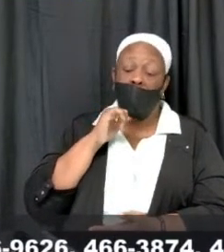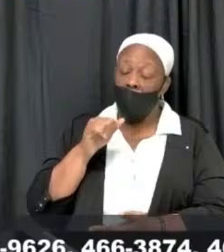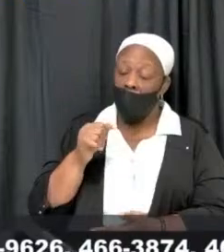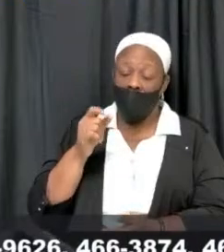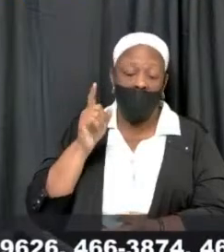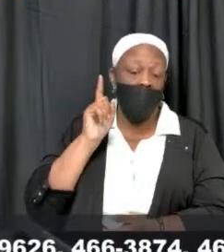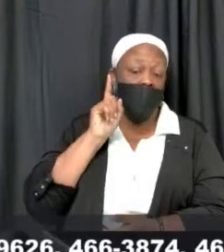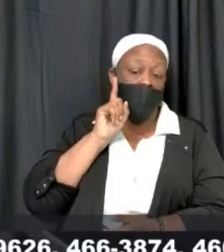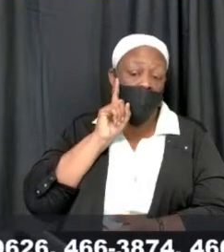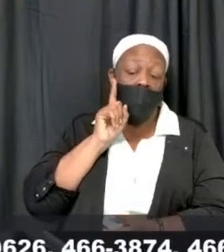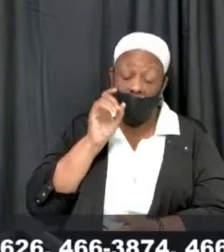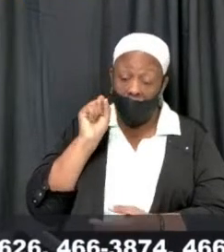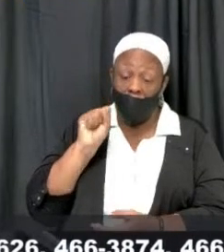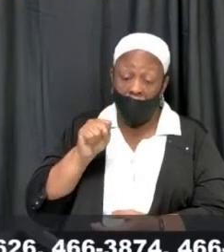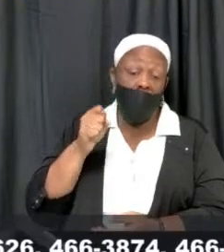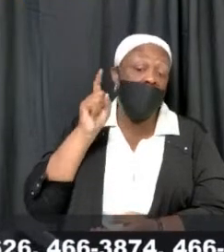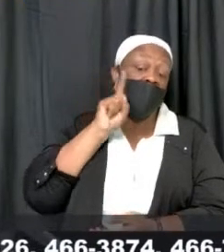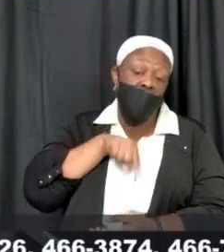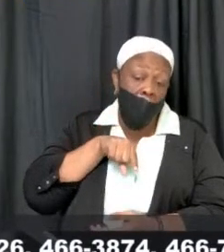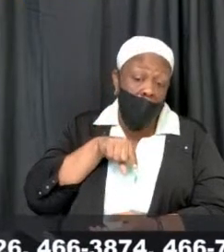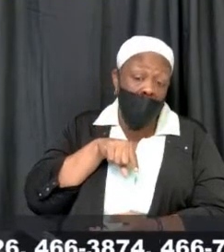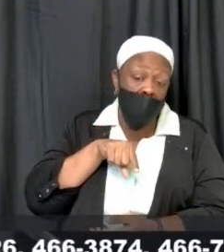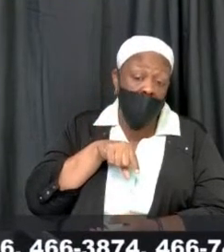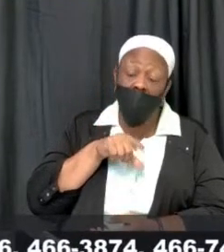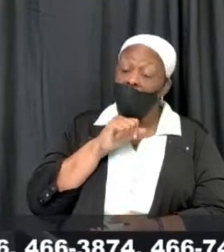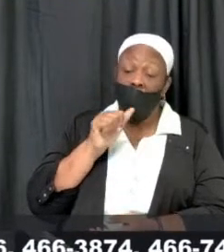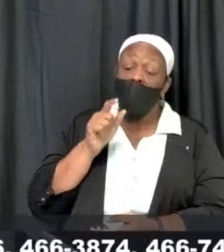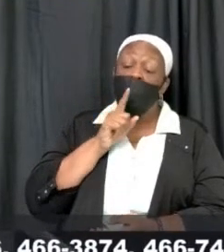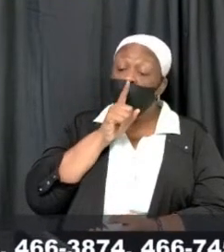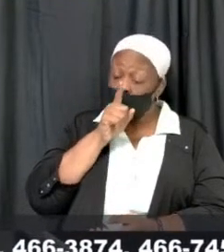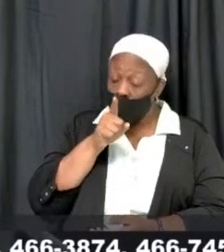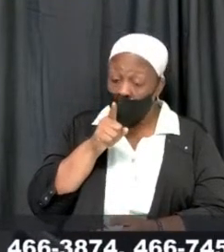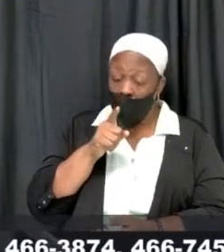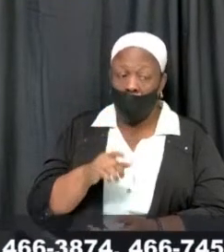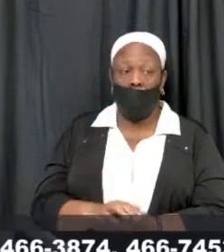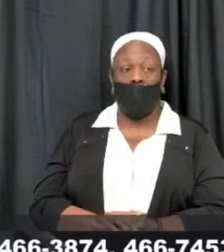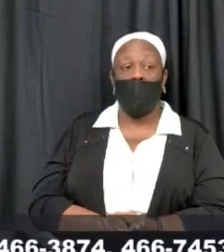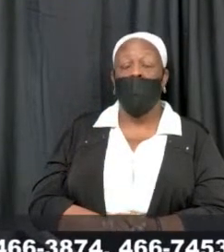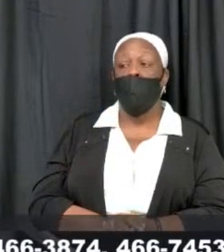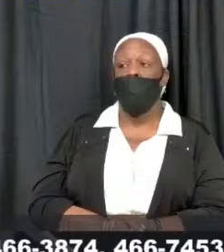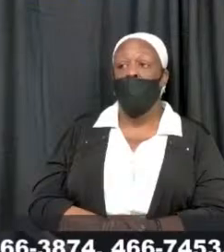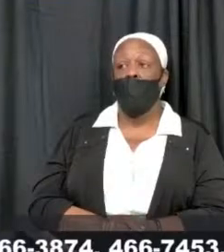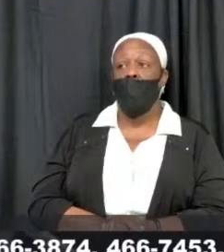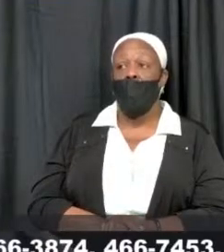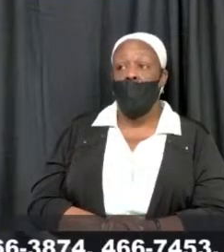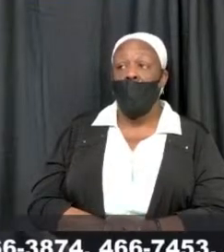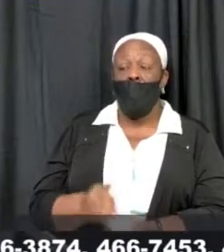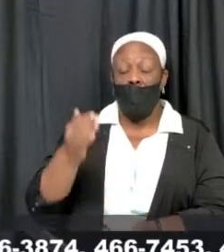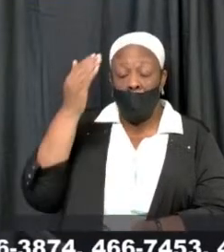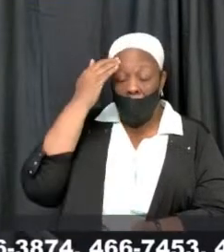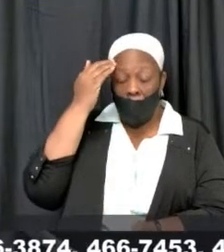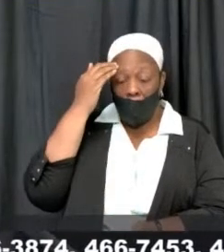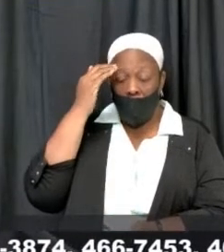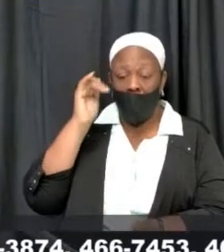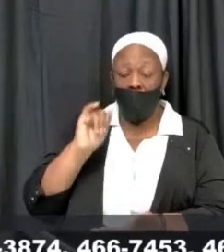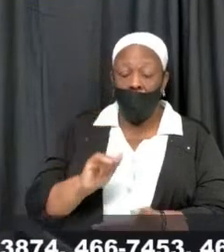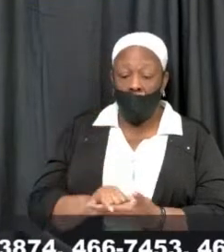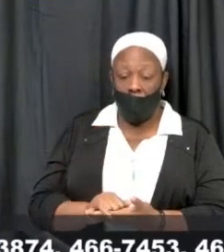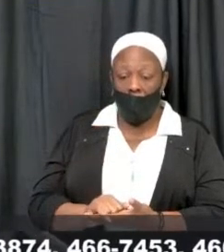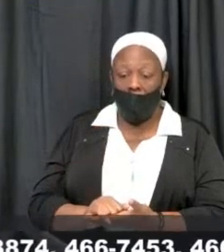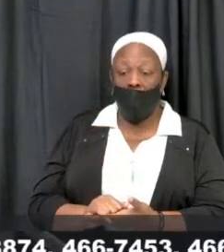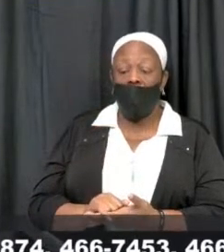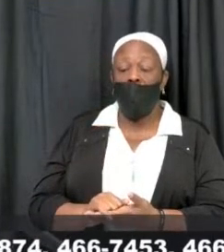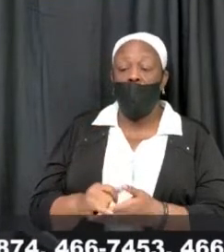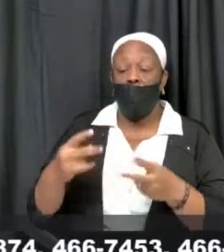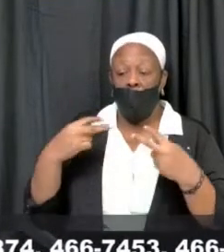ordinary business of St. Kitts and Nevis. We believe in the rule of law, the administration of justice in